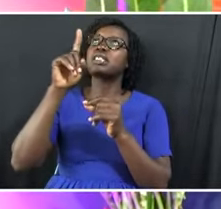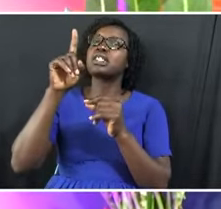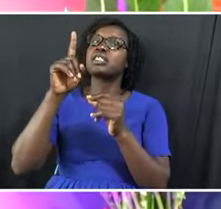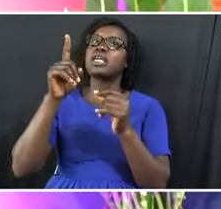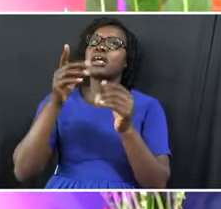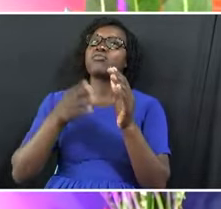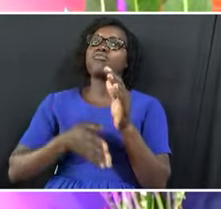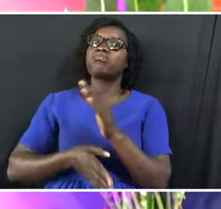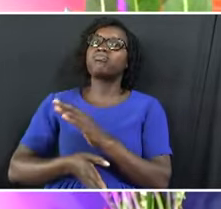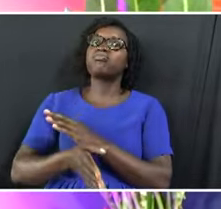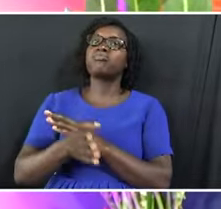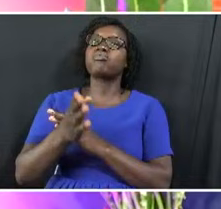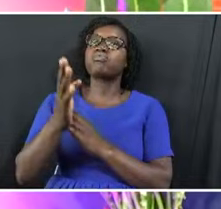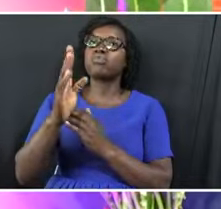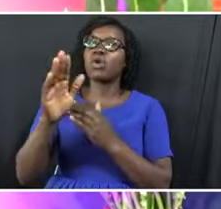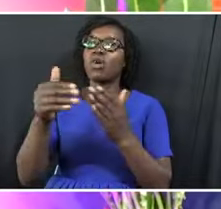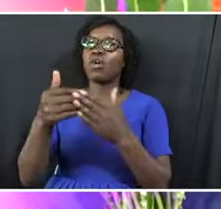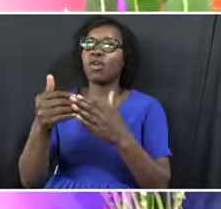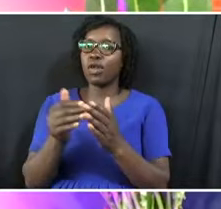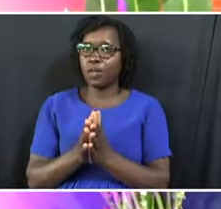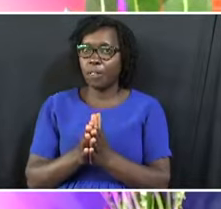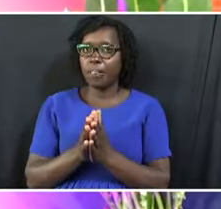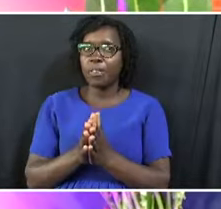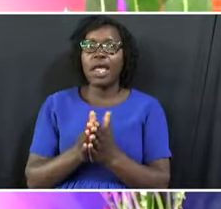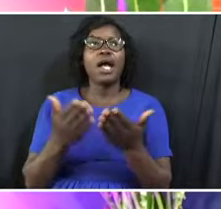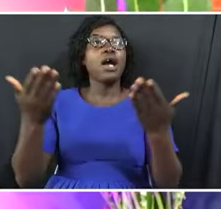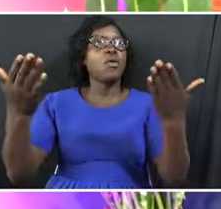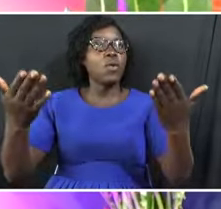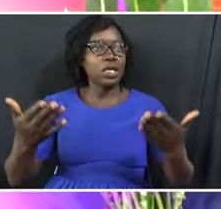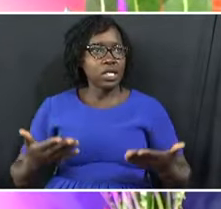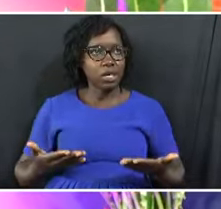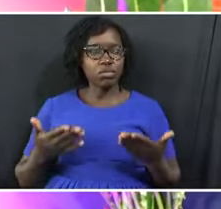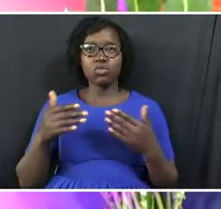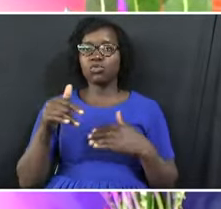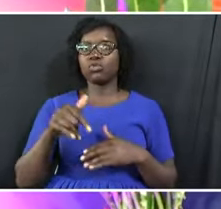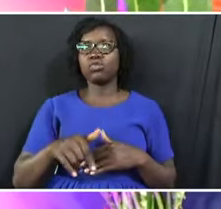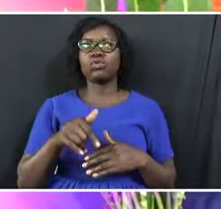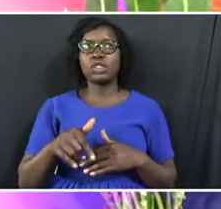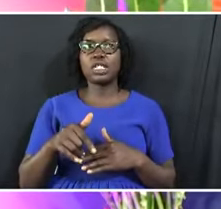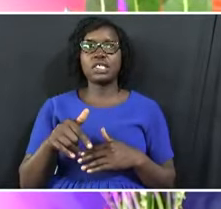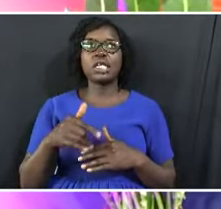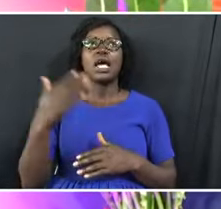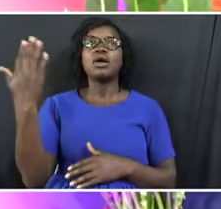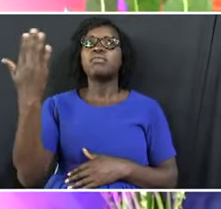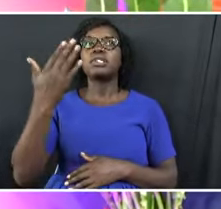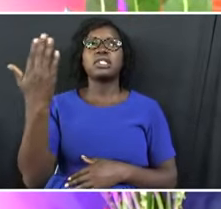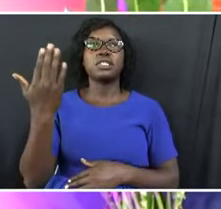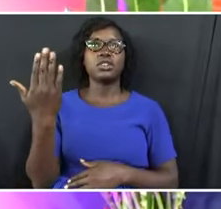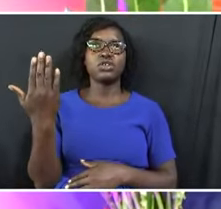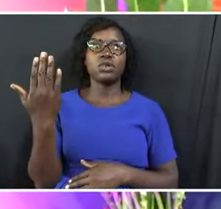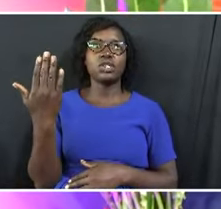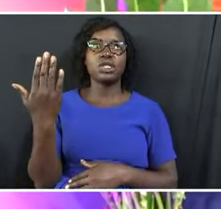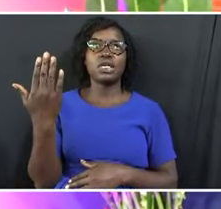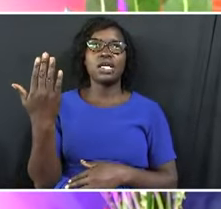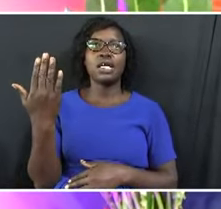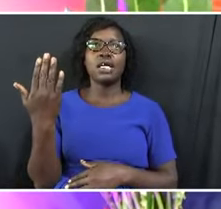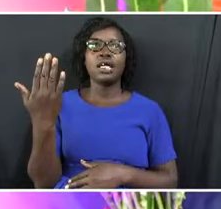week. I want to welcome you to today's presentation. That